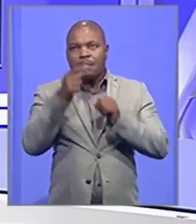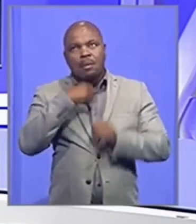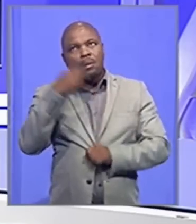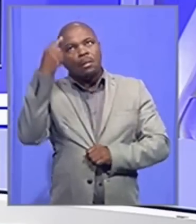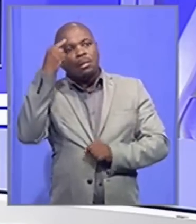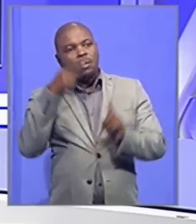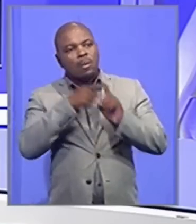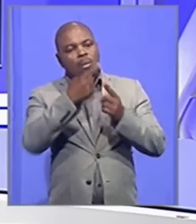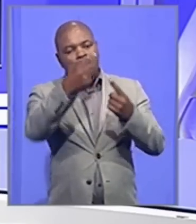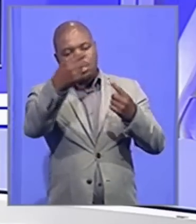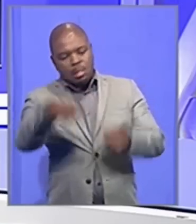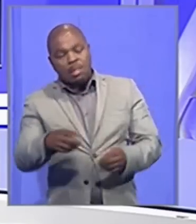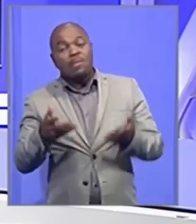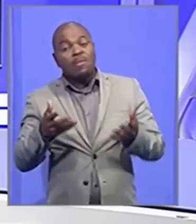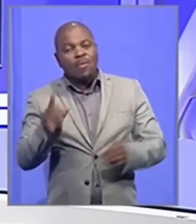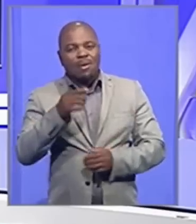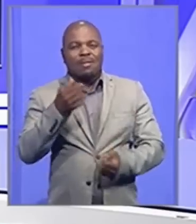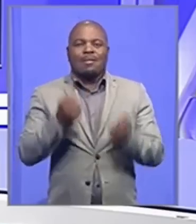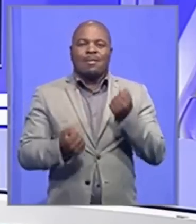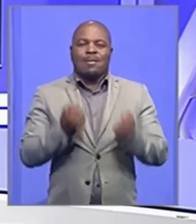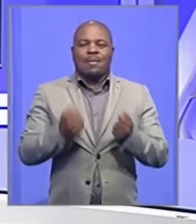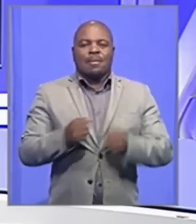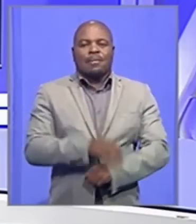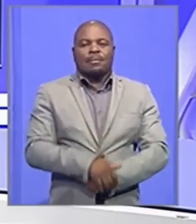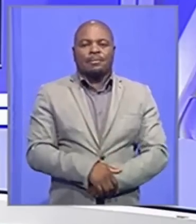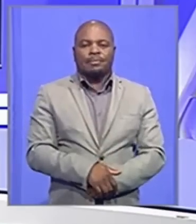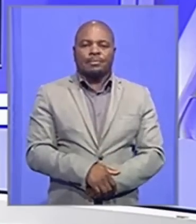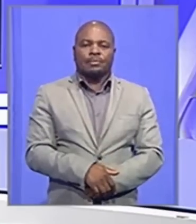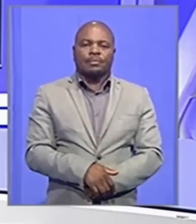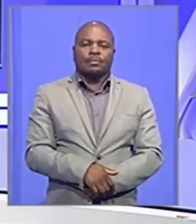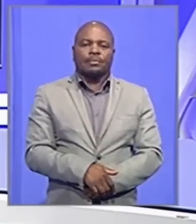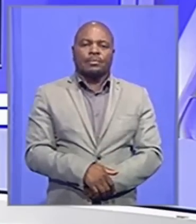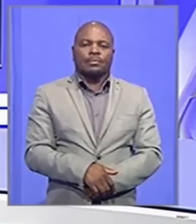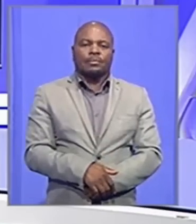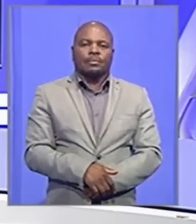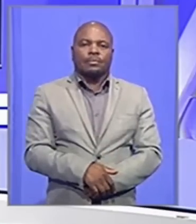ba mmusetsa go tla go sekisiwa.